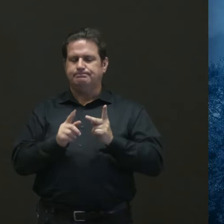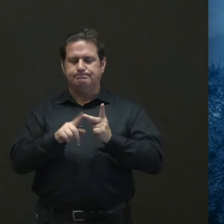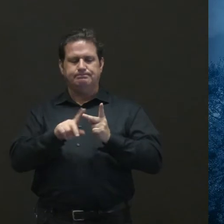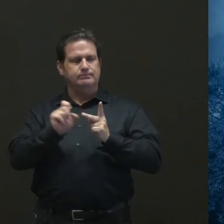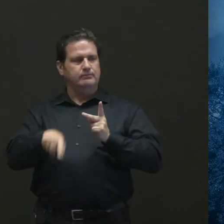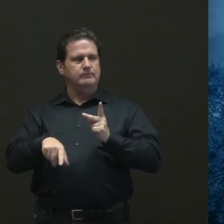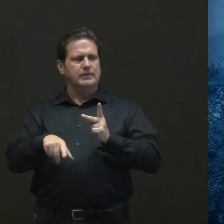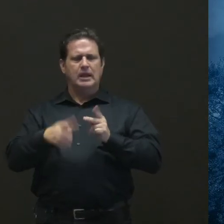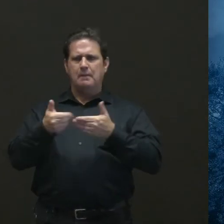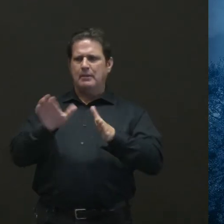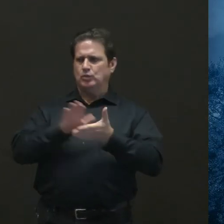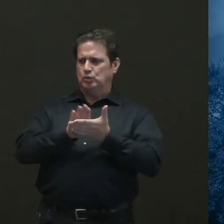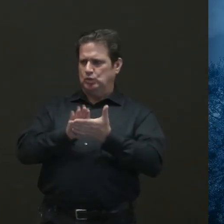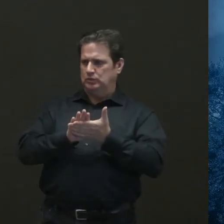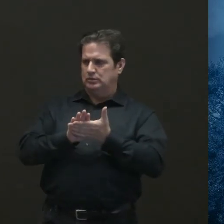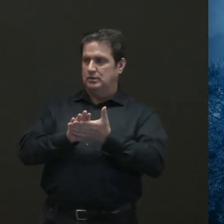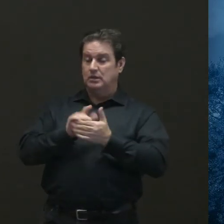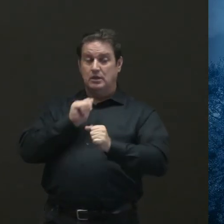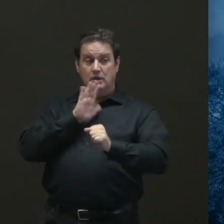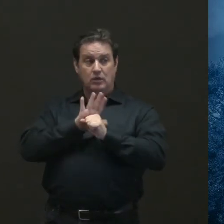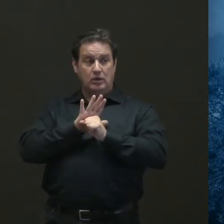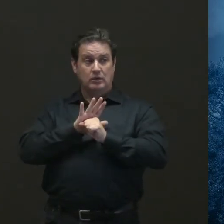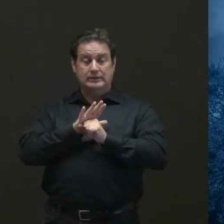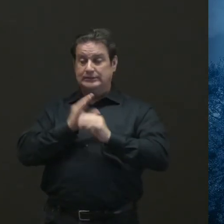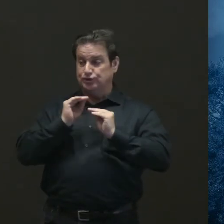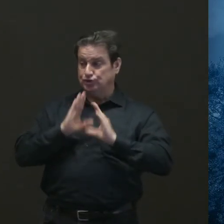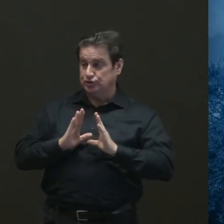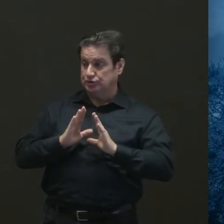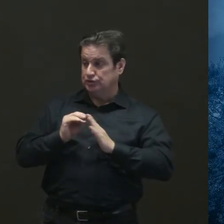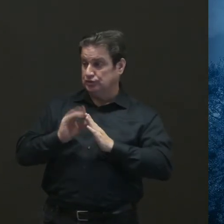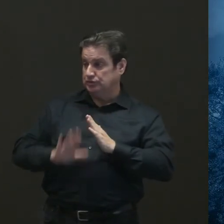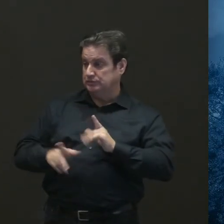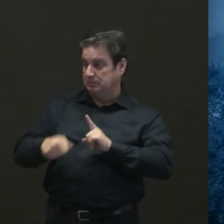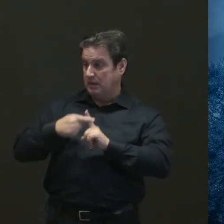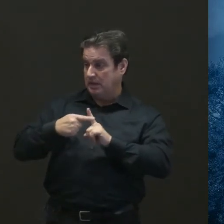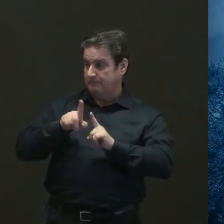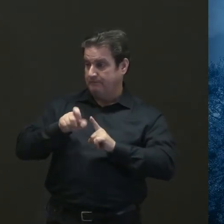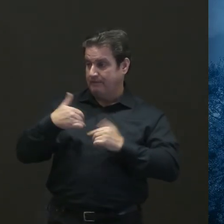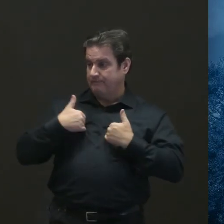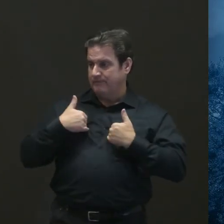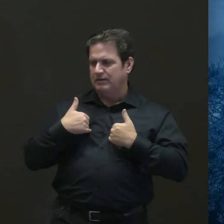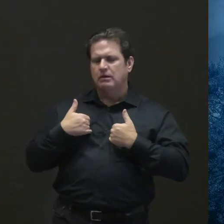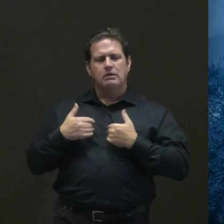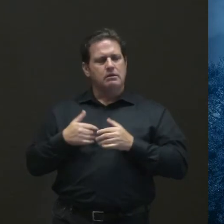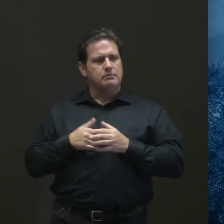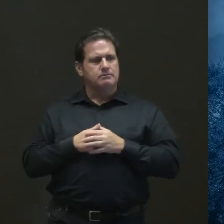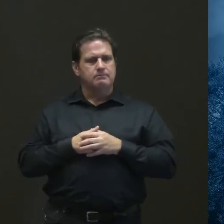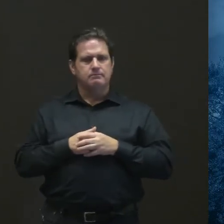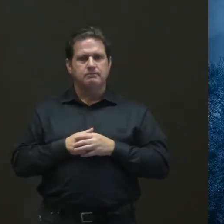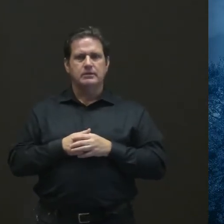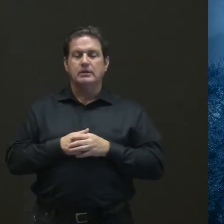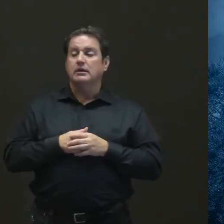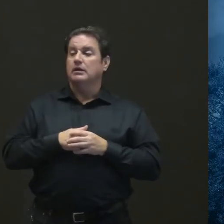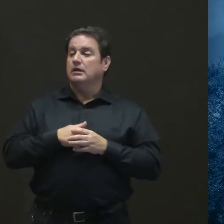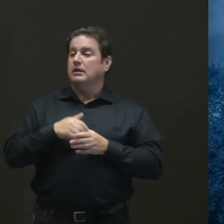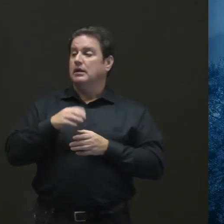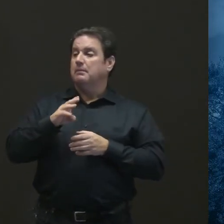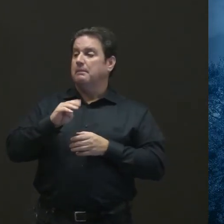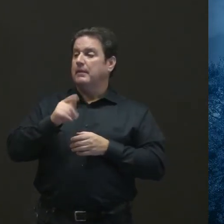public schools, have there been any confirmed cases amongst teachers or students in Delaware? Yeah, I'll have Secretary